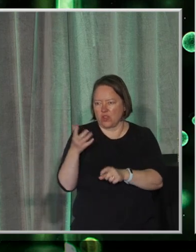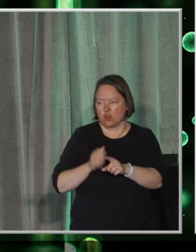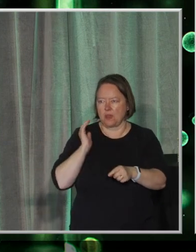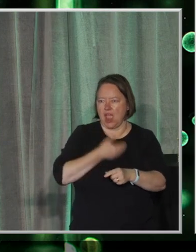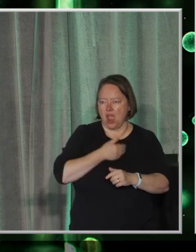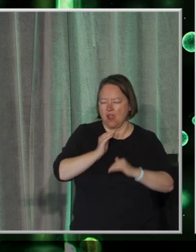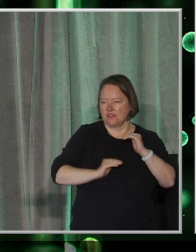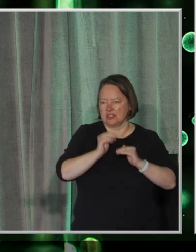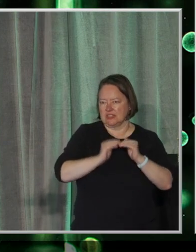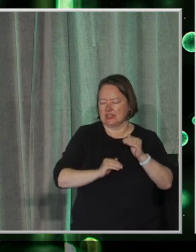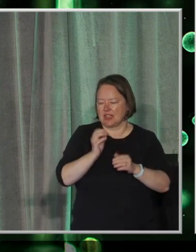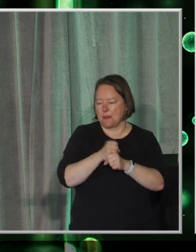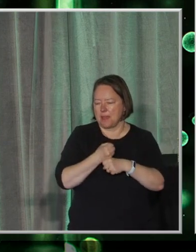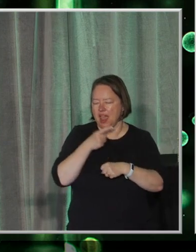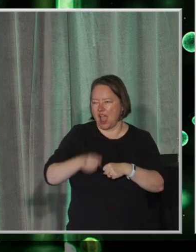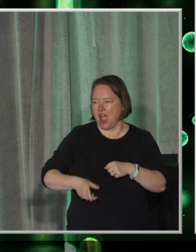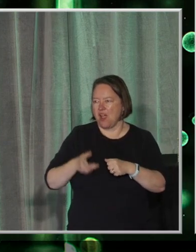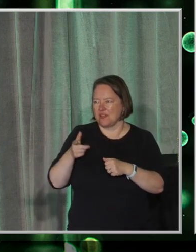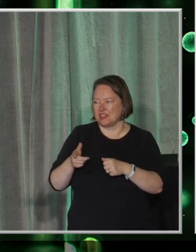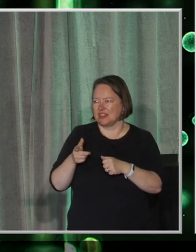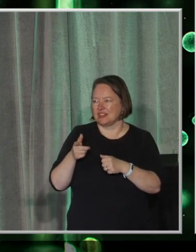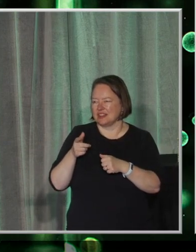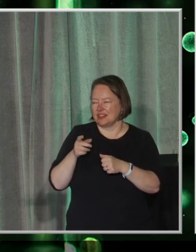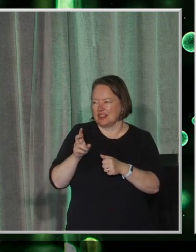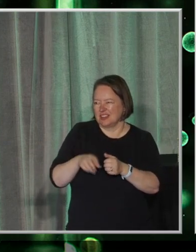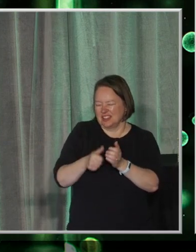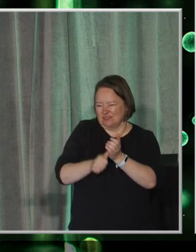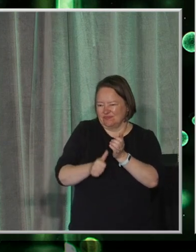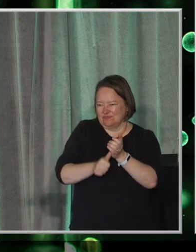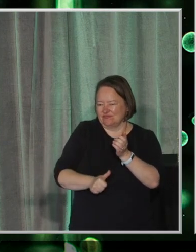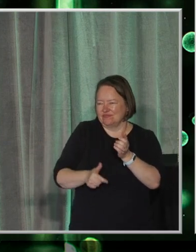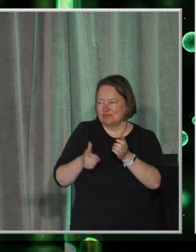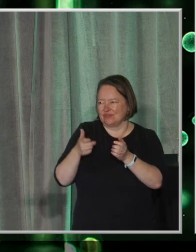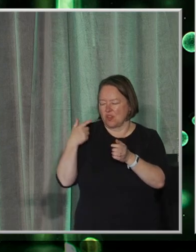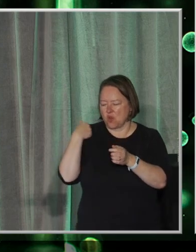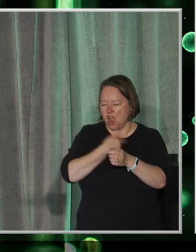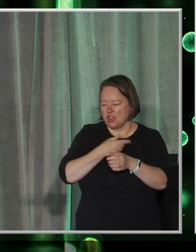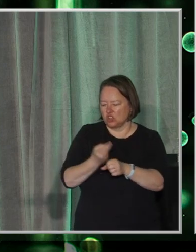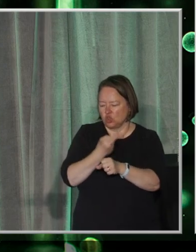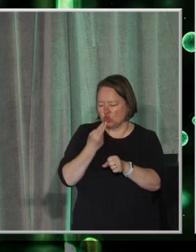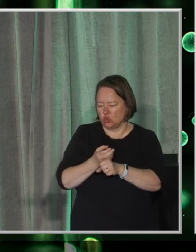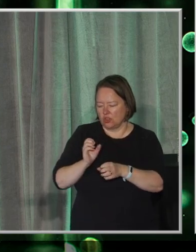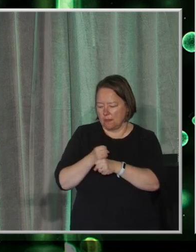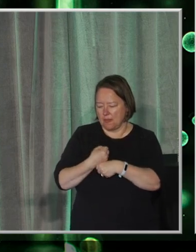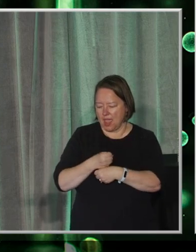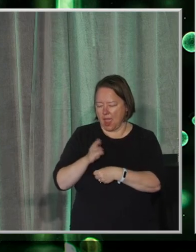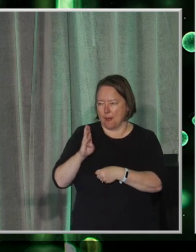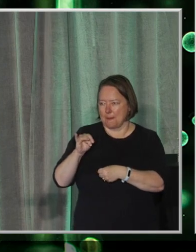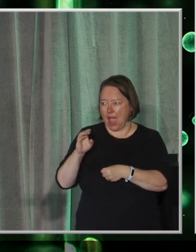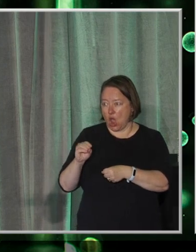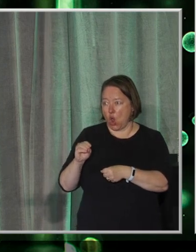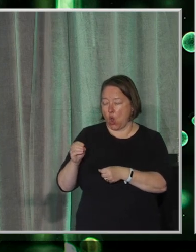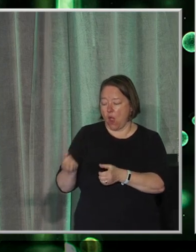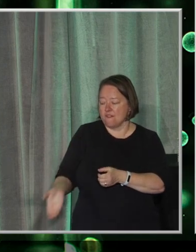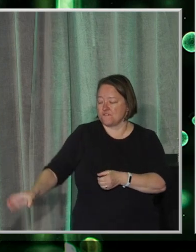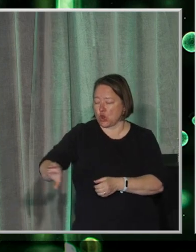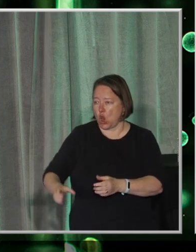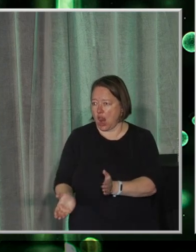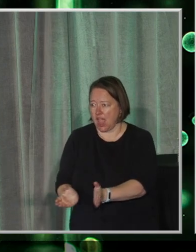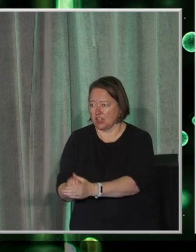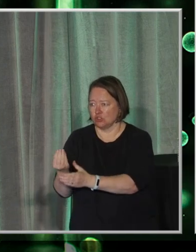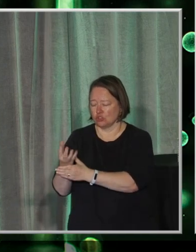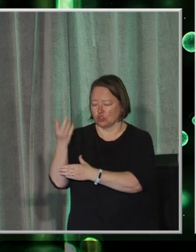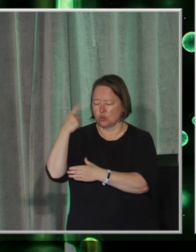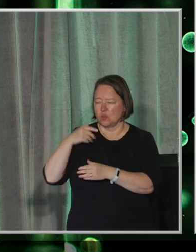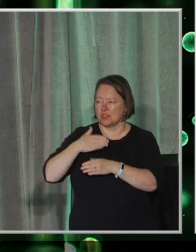facility that will be made up of the insect excretes together with frost, will be used to formulate a biofertilizer that at the end will be used